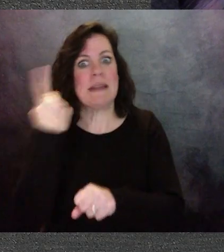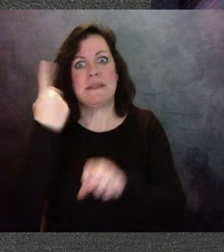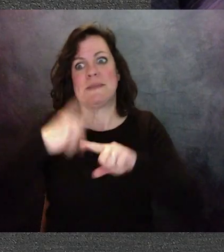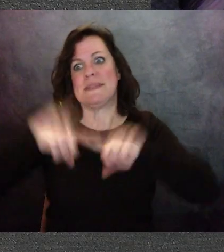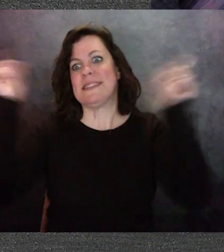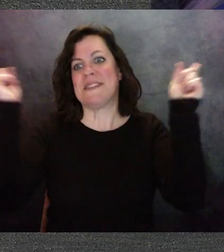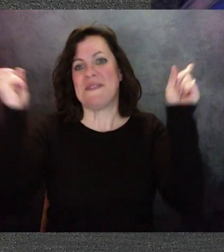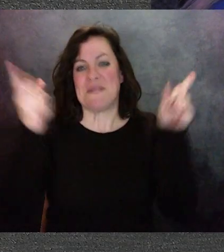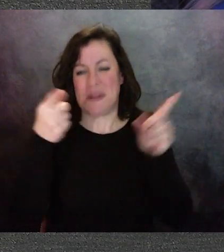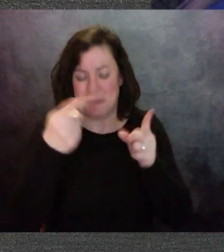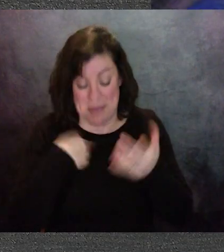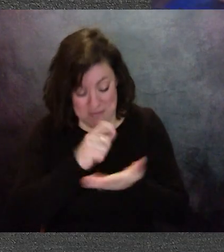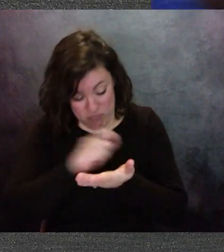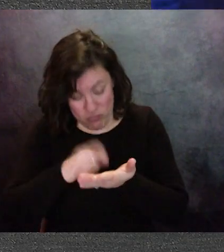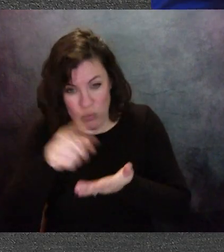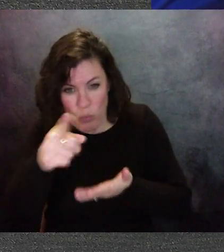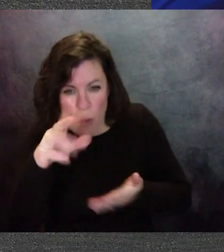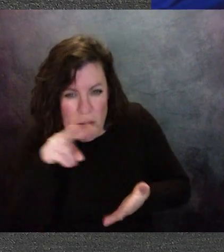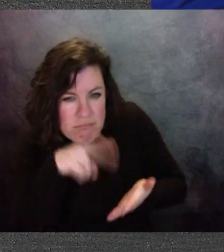is.